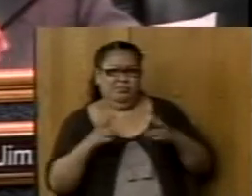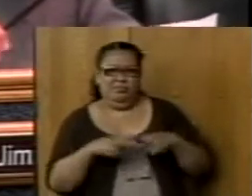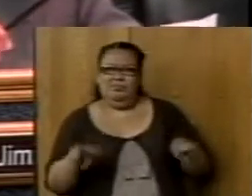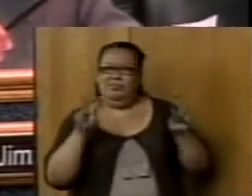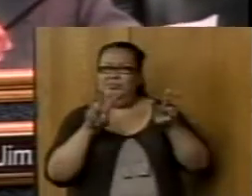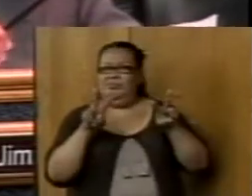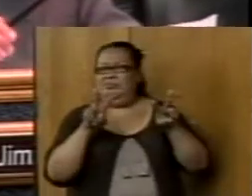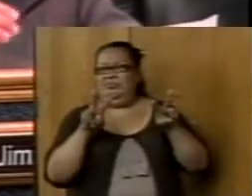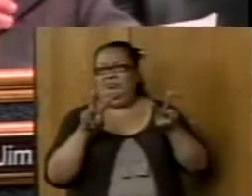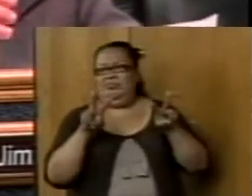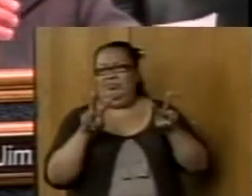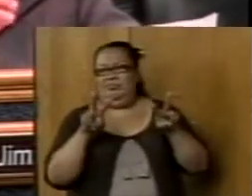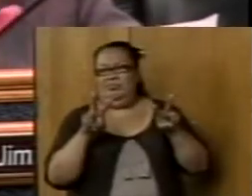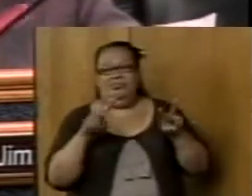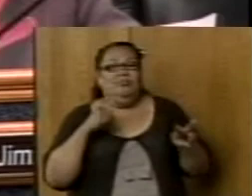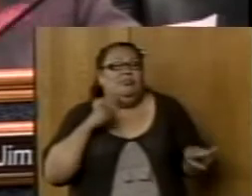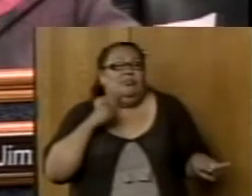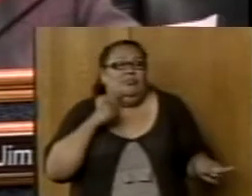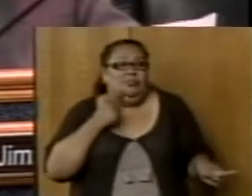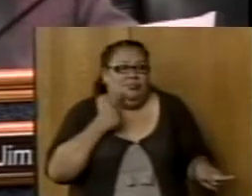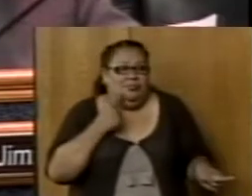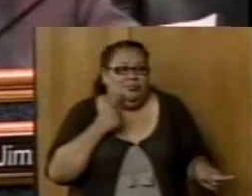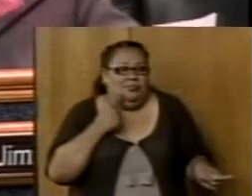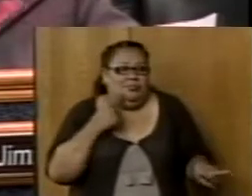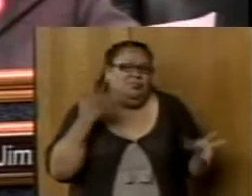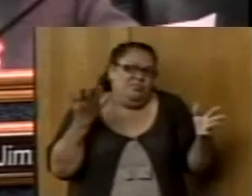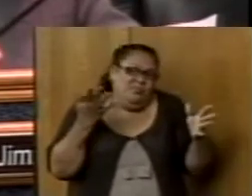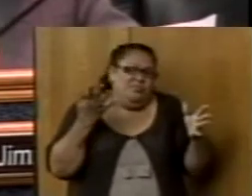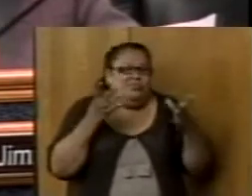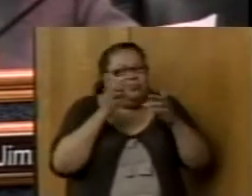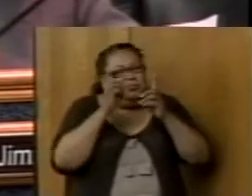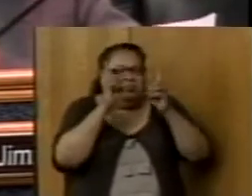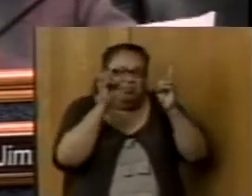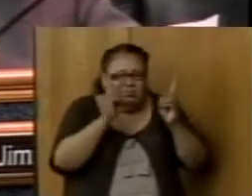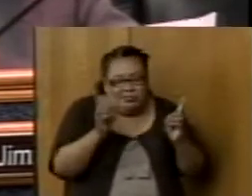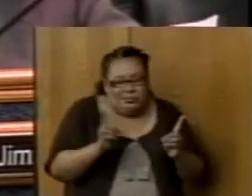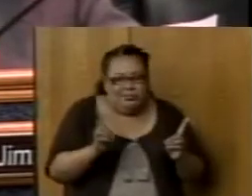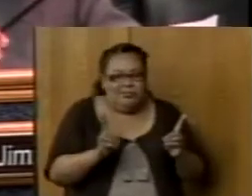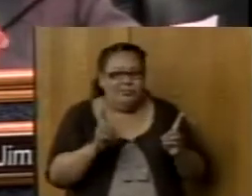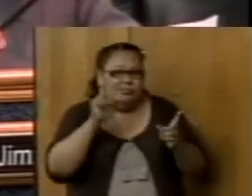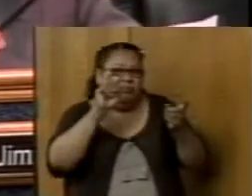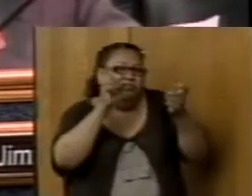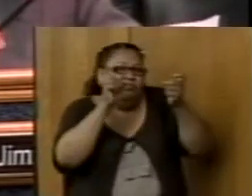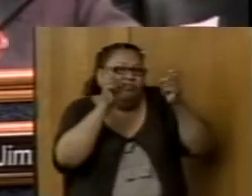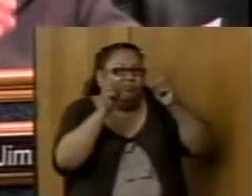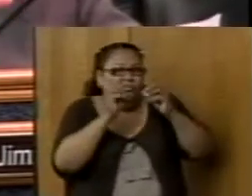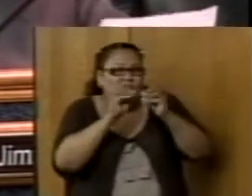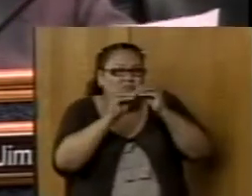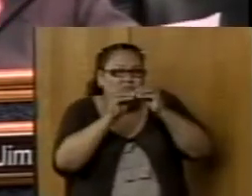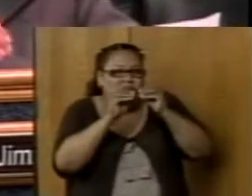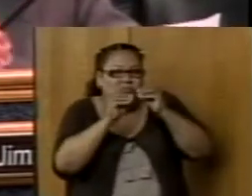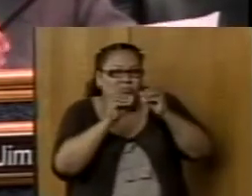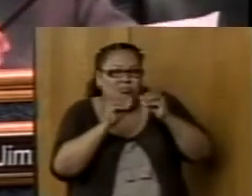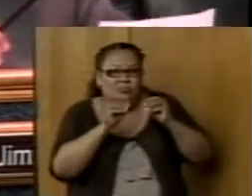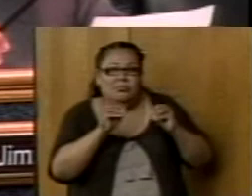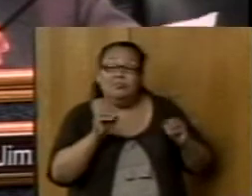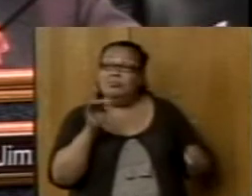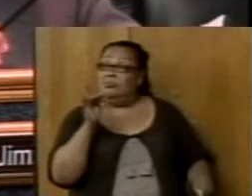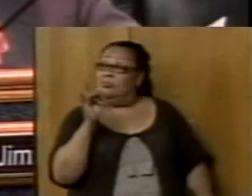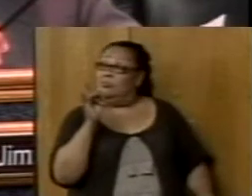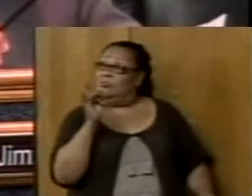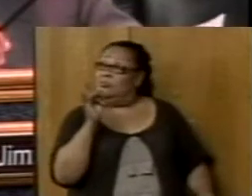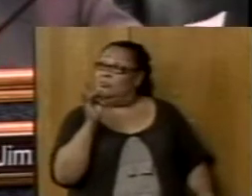very like serious. It's just a design that needs to be 18 worked